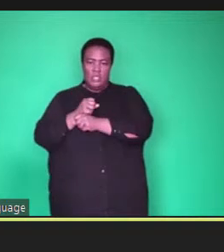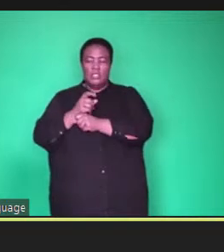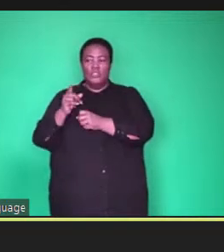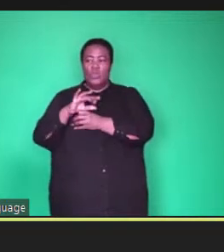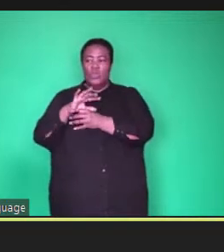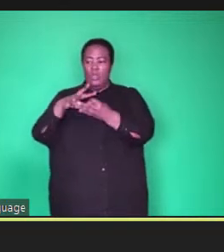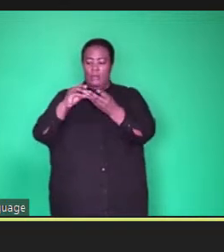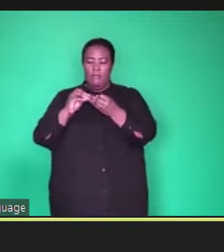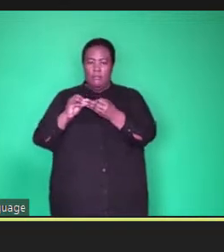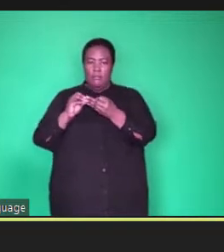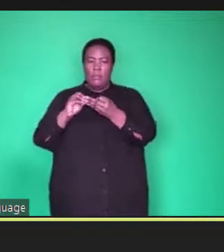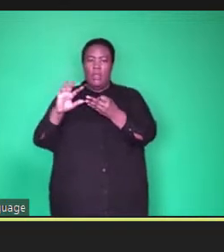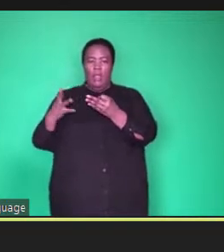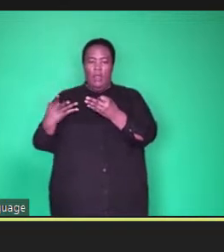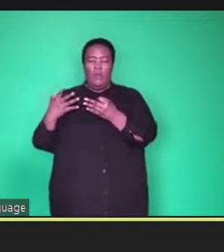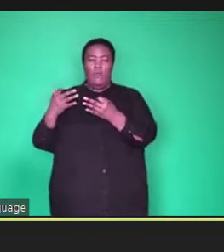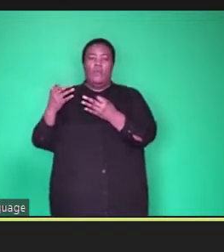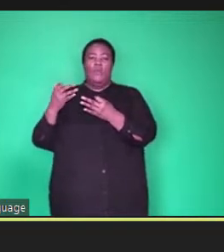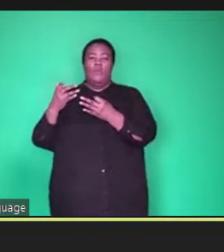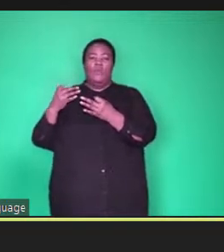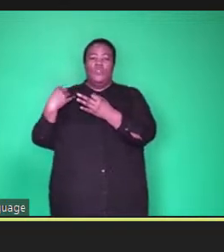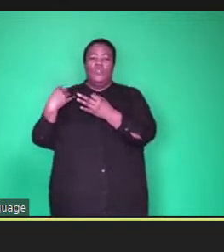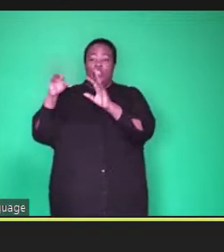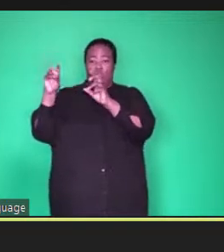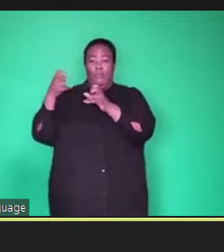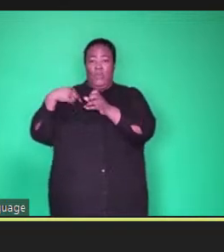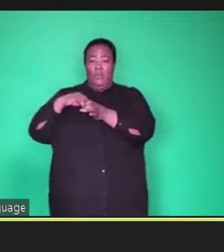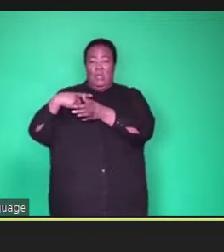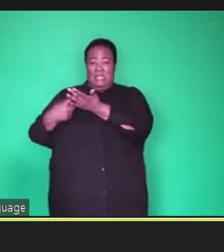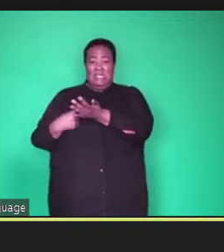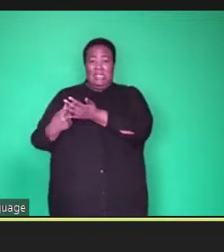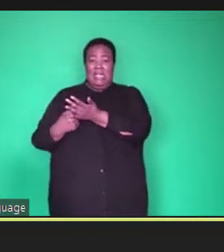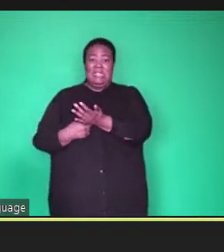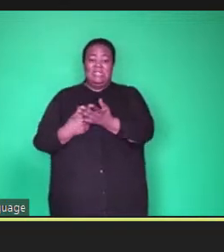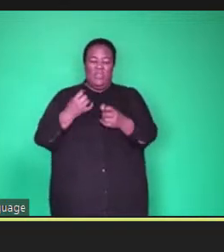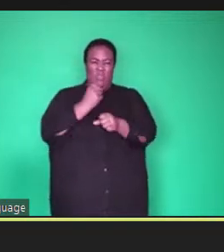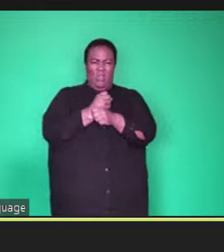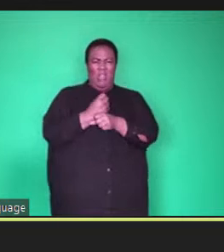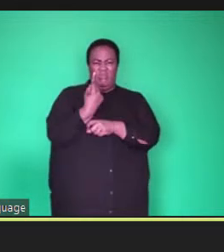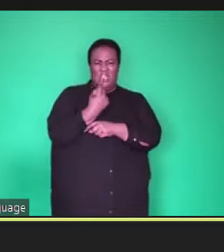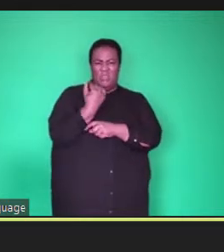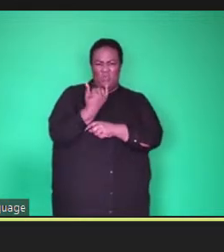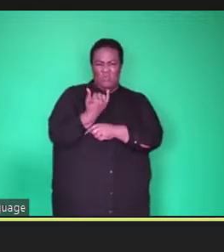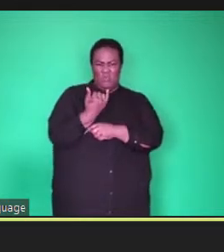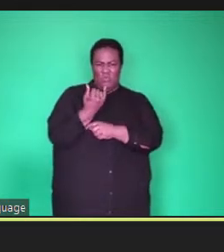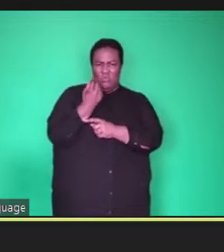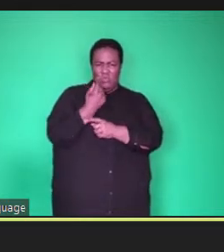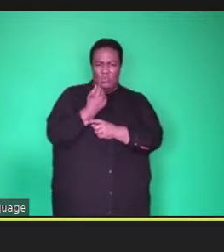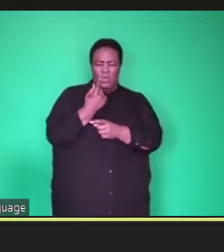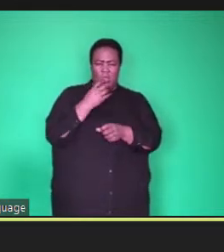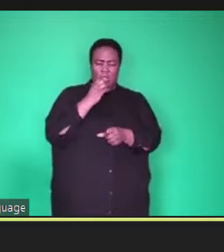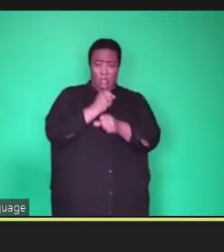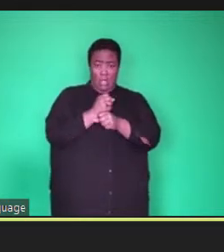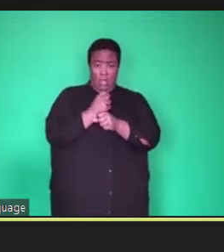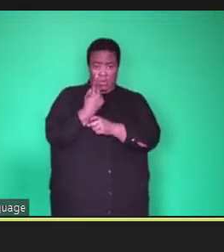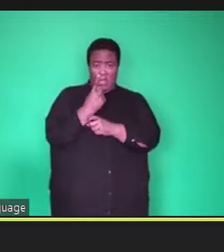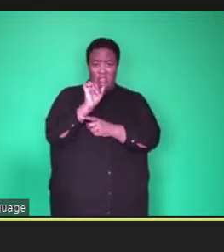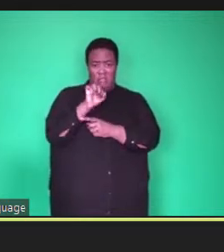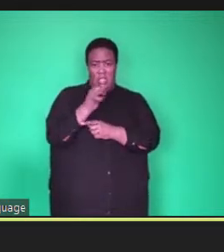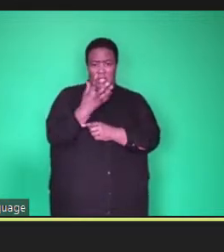the Gauteng one is now in place. I'm not sure if David is on the call, but